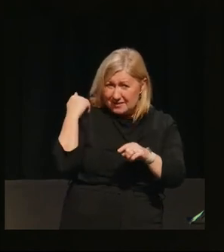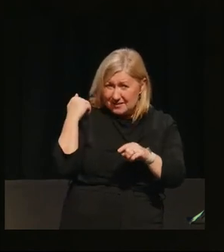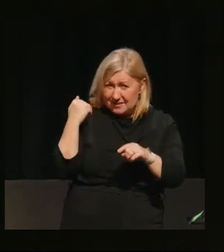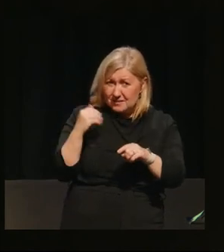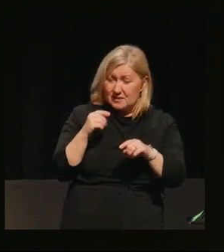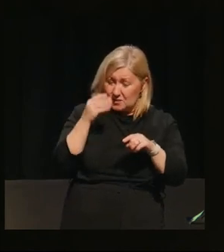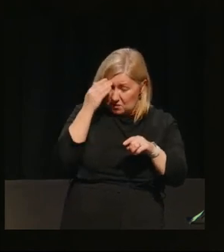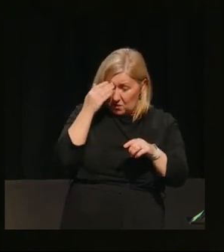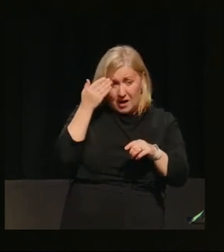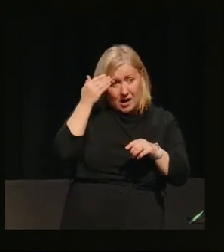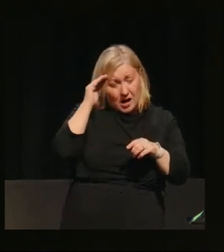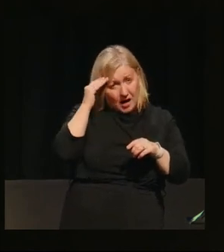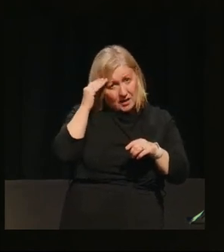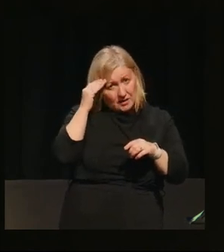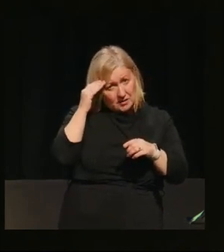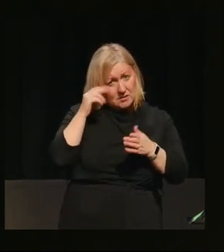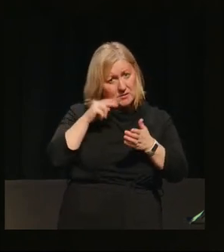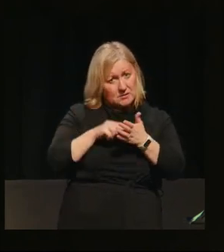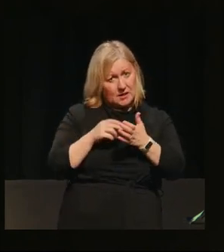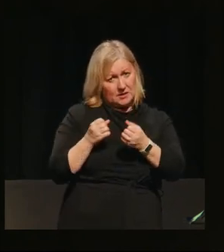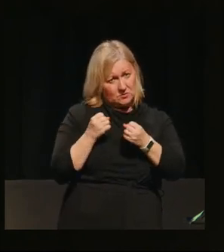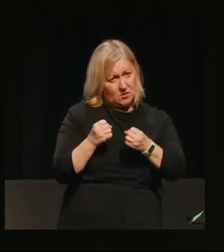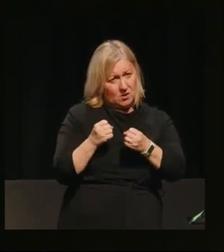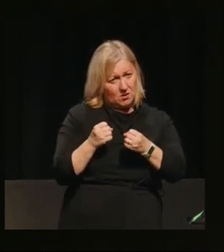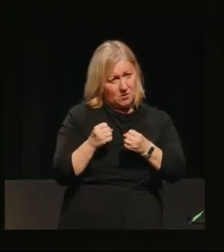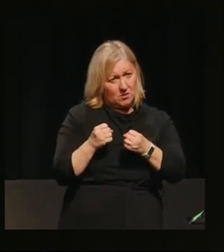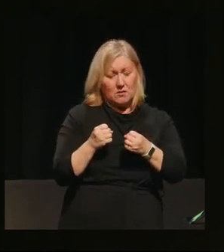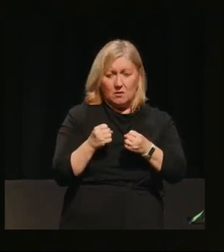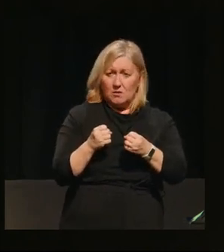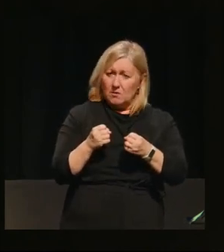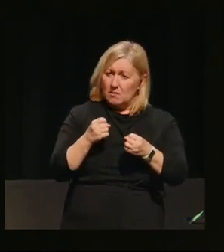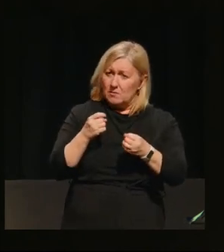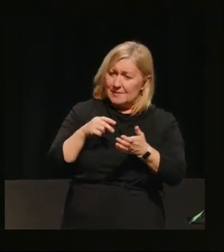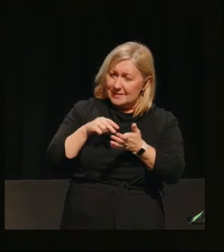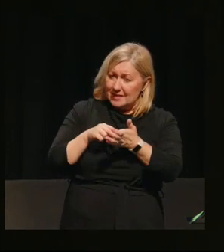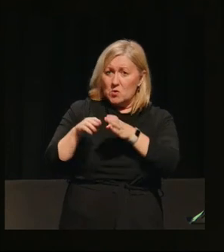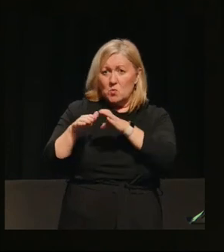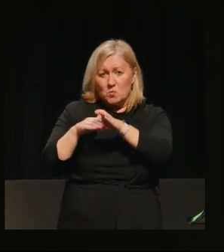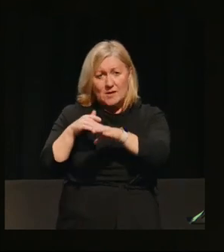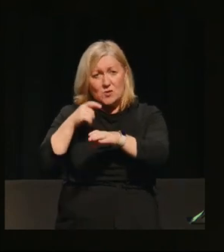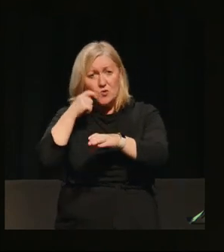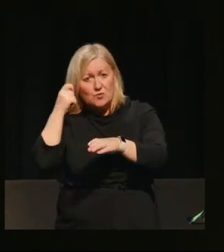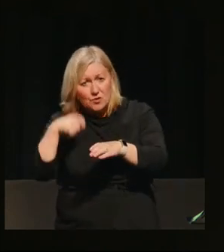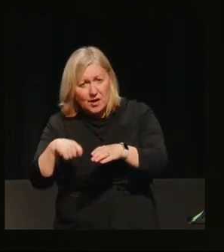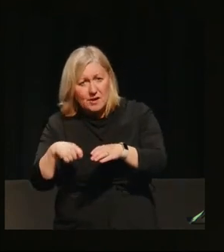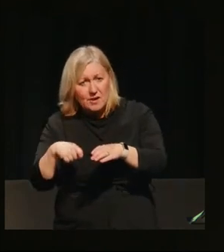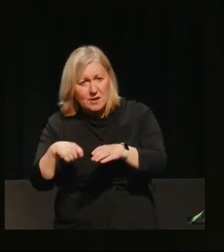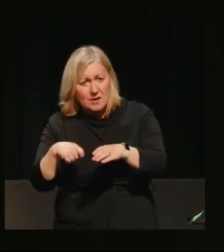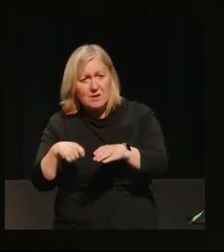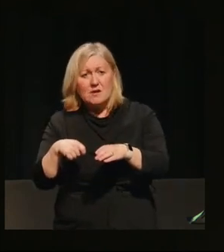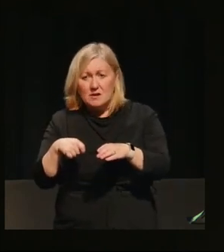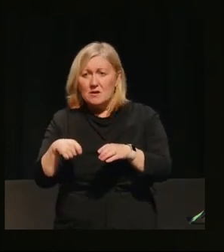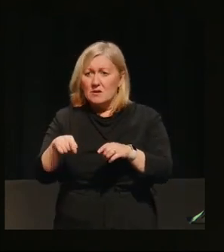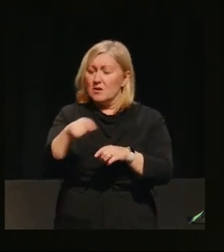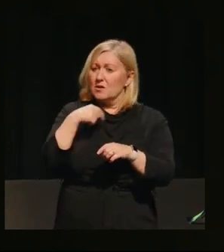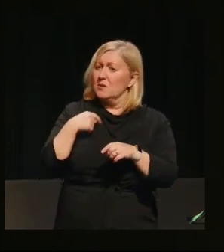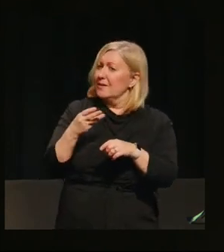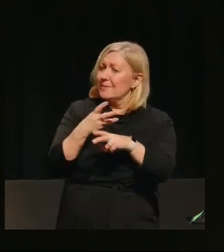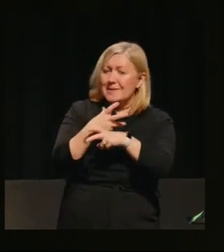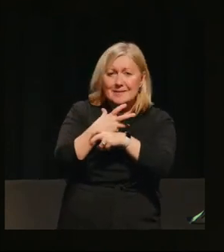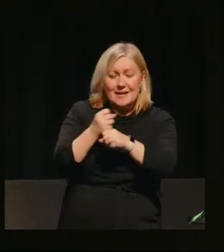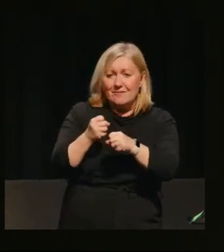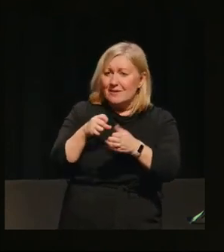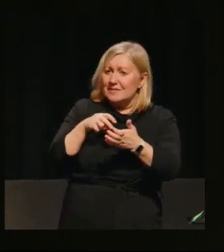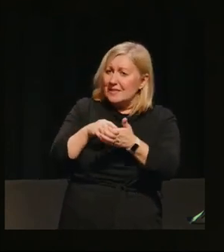to Ukraine and our welcome for the Ukrainian people. Racism and hatred and violence can never be tolerated.